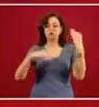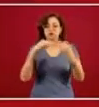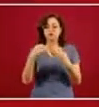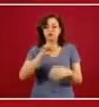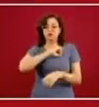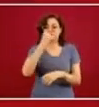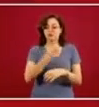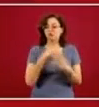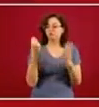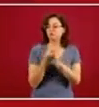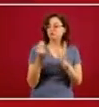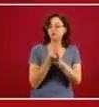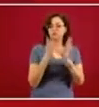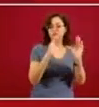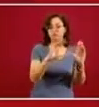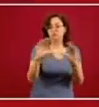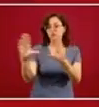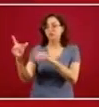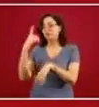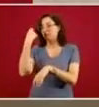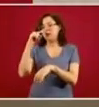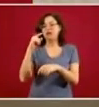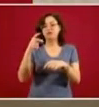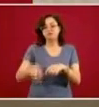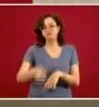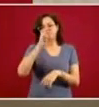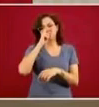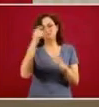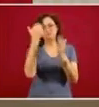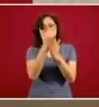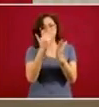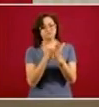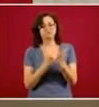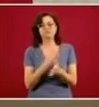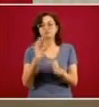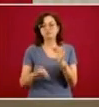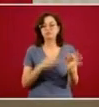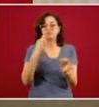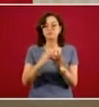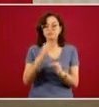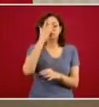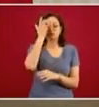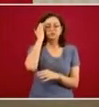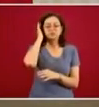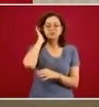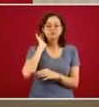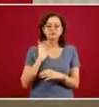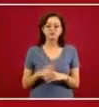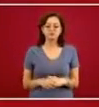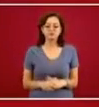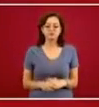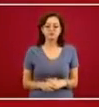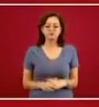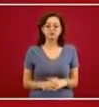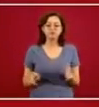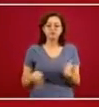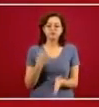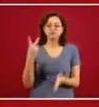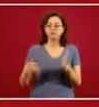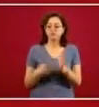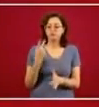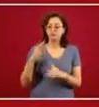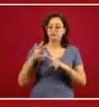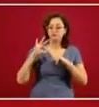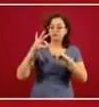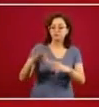we are working on the training of all personnel to be able